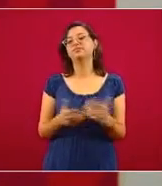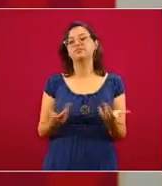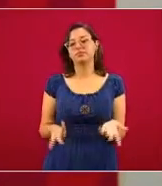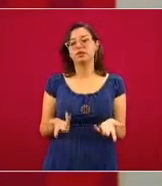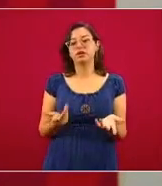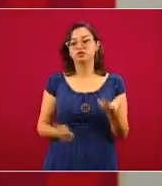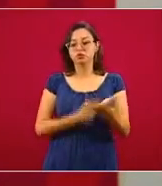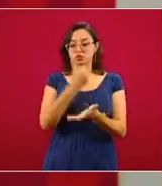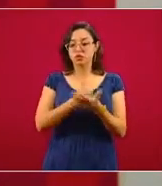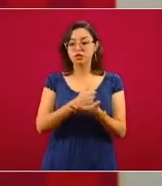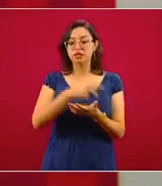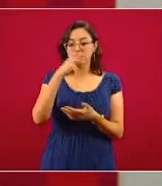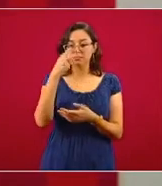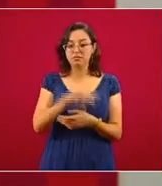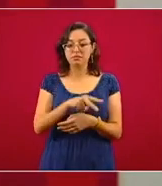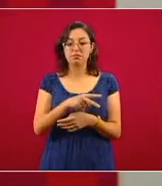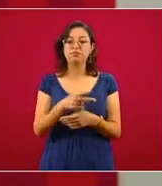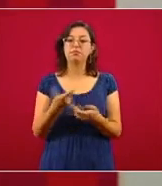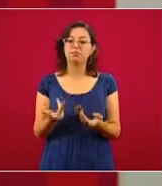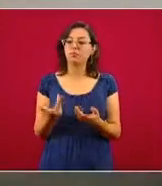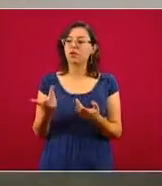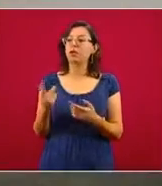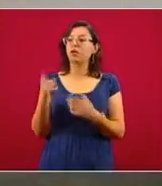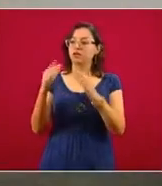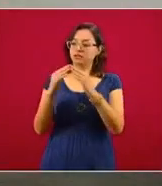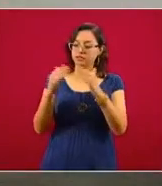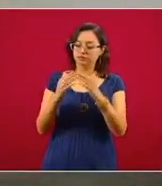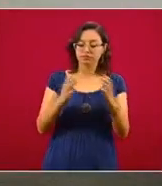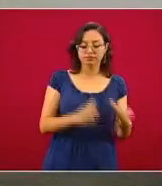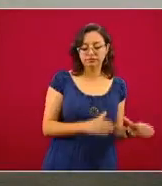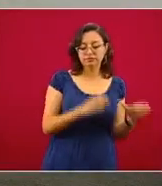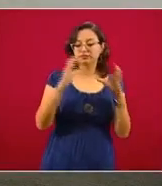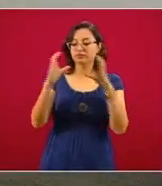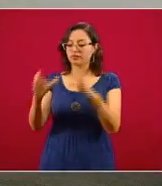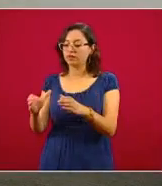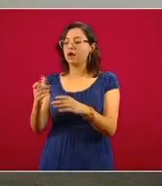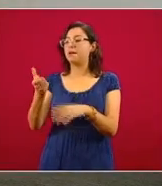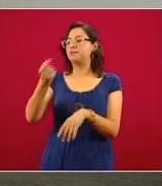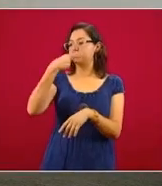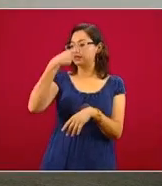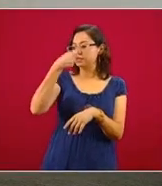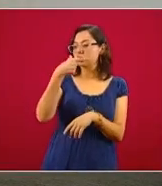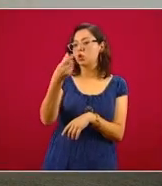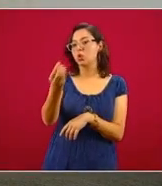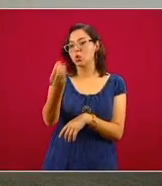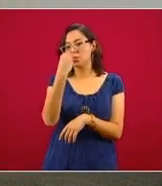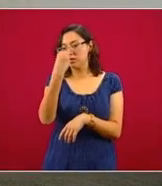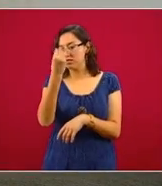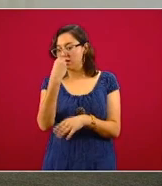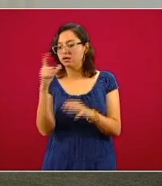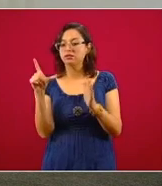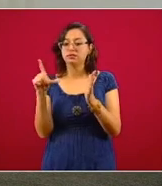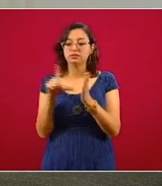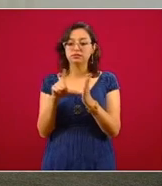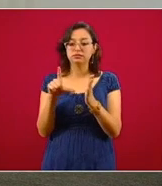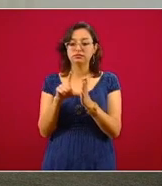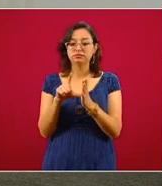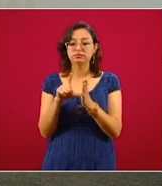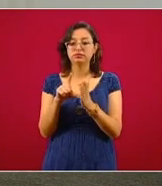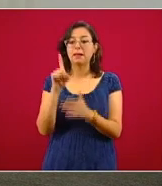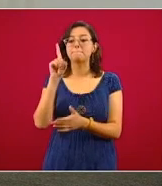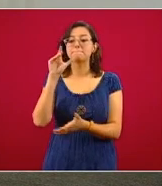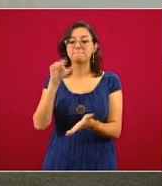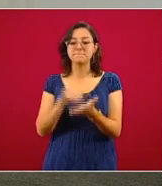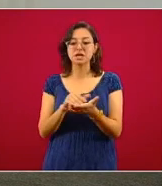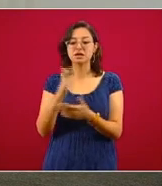domicilio you un can kit also con receive a kit from the medicamentos, state with apoyo food, alimentario y medicine, una and tarjeta a con card with